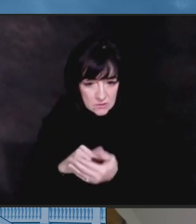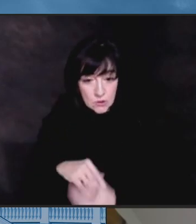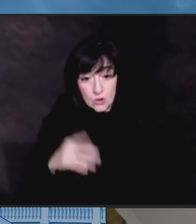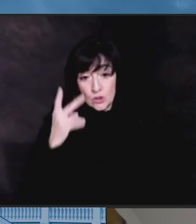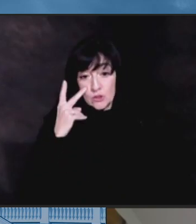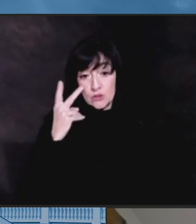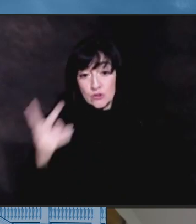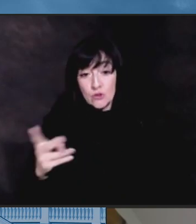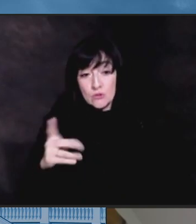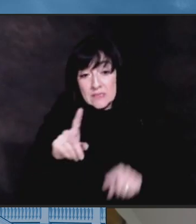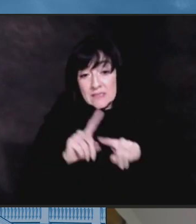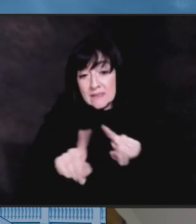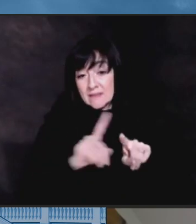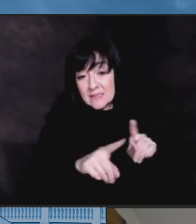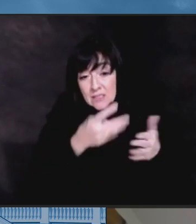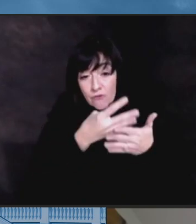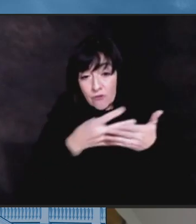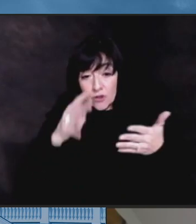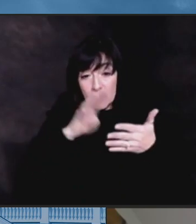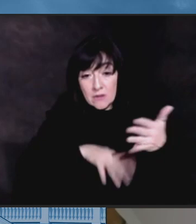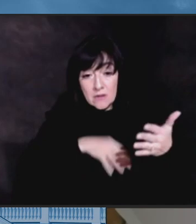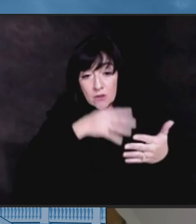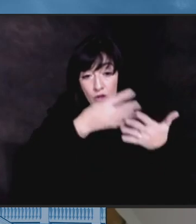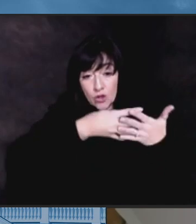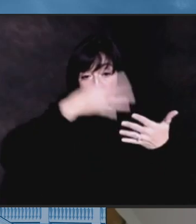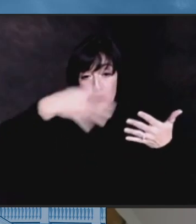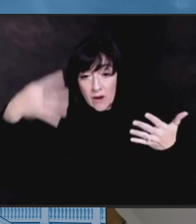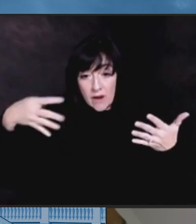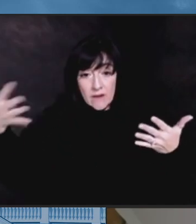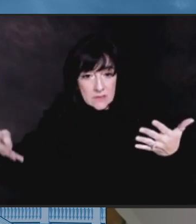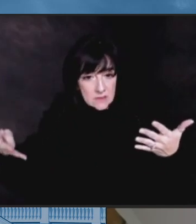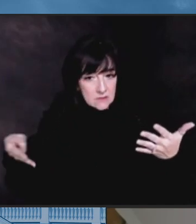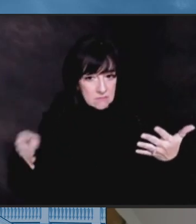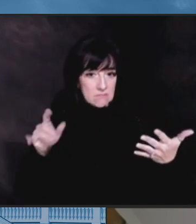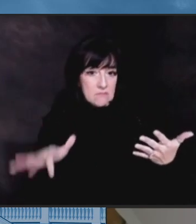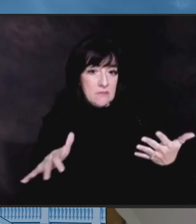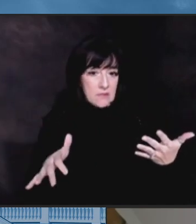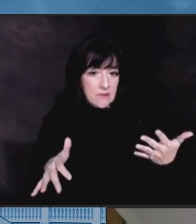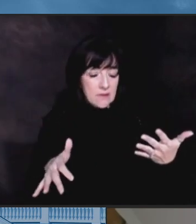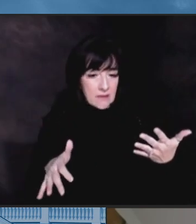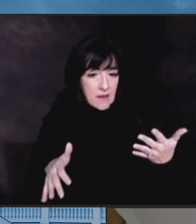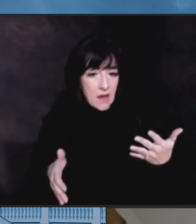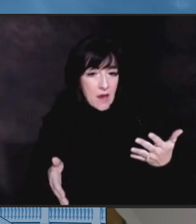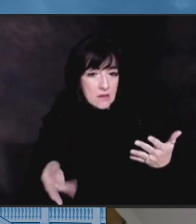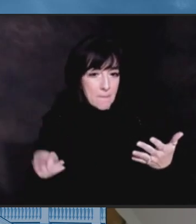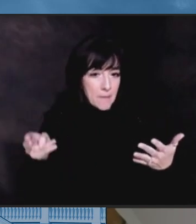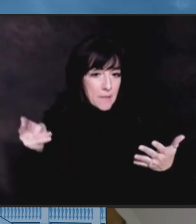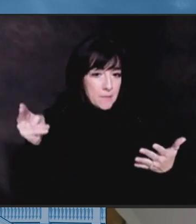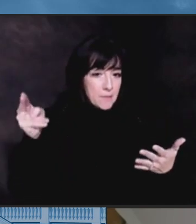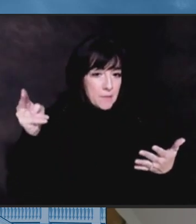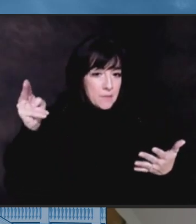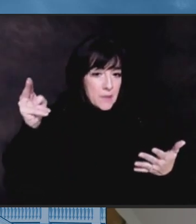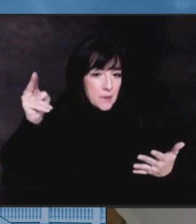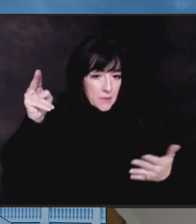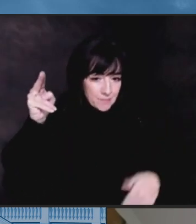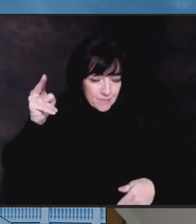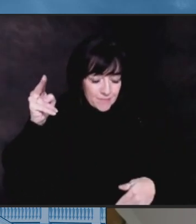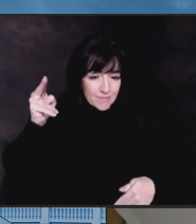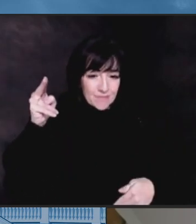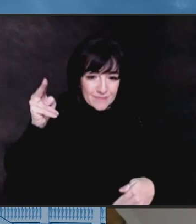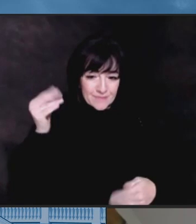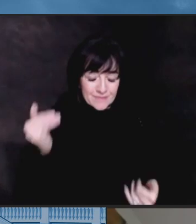demographic areas are rising now. Since the beginning of November, we're starting to see the surge